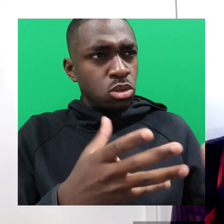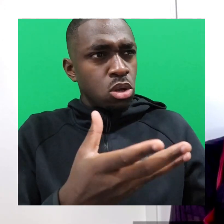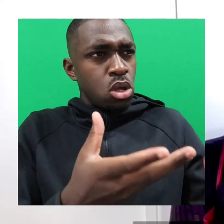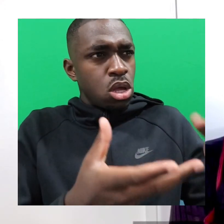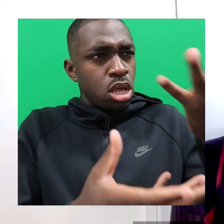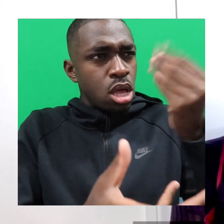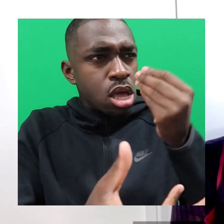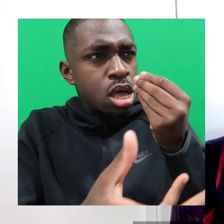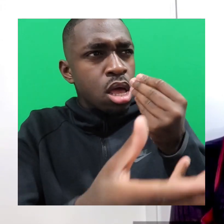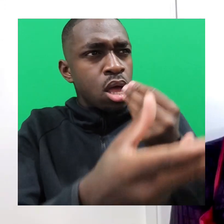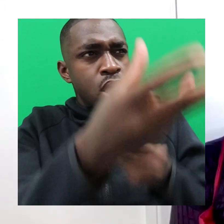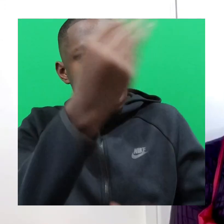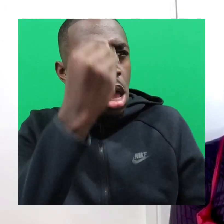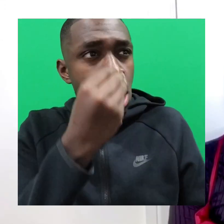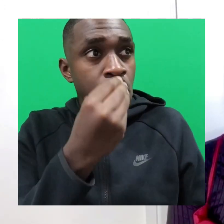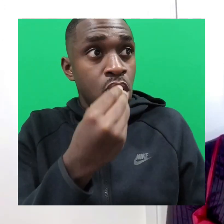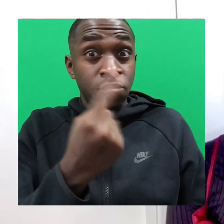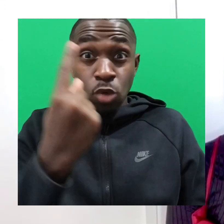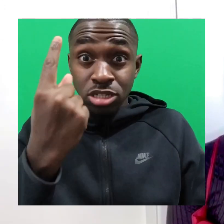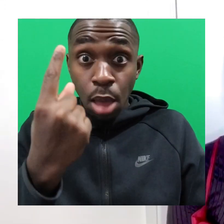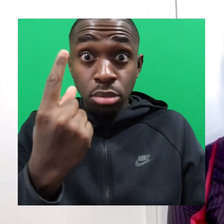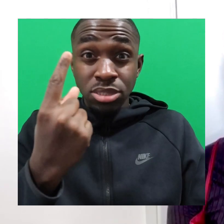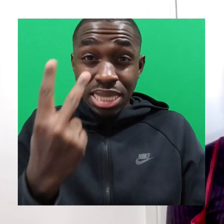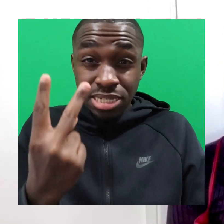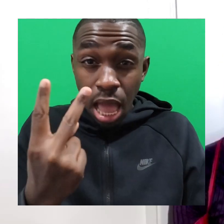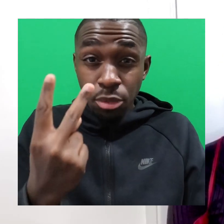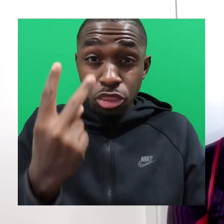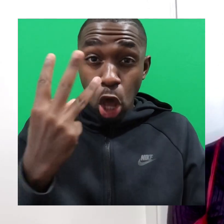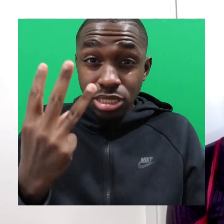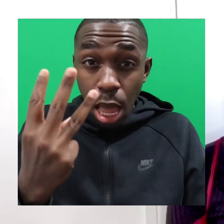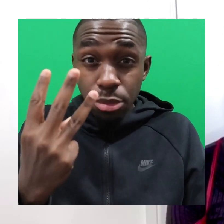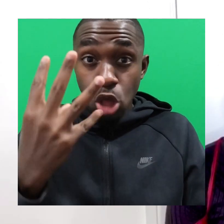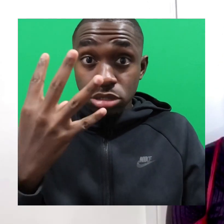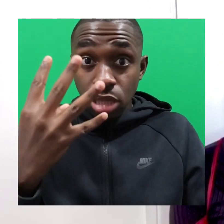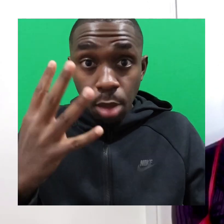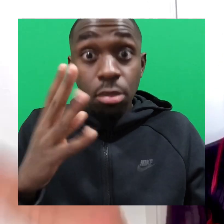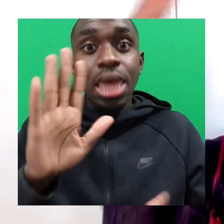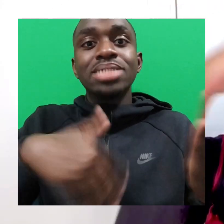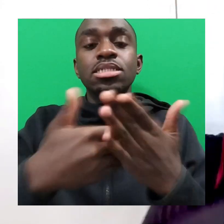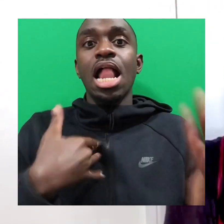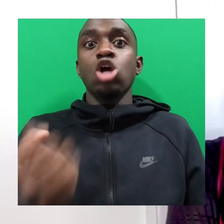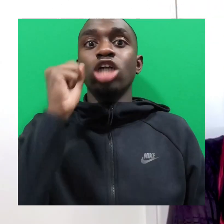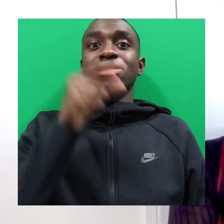that learning curve, oh my God, that learning curve, yeah,